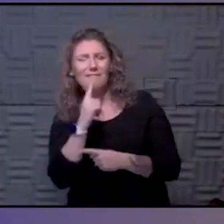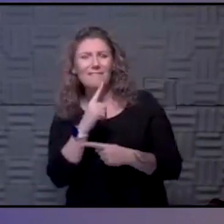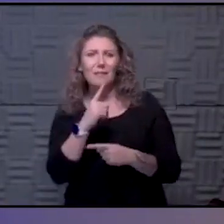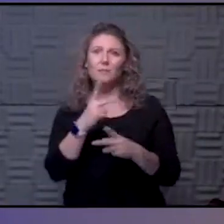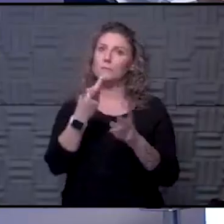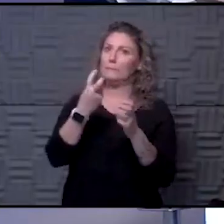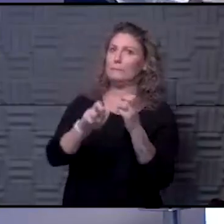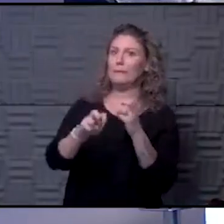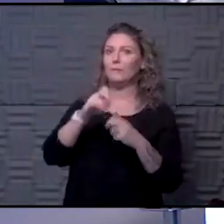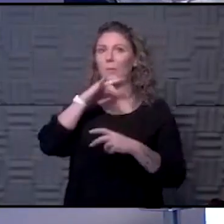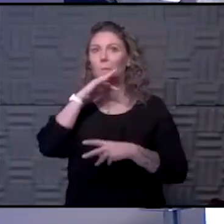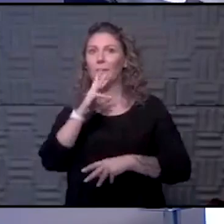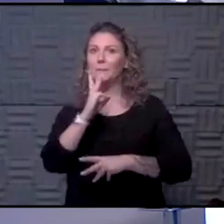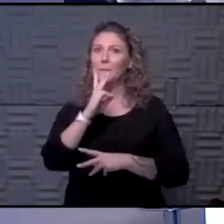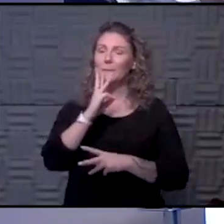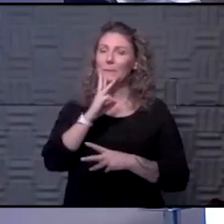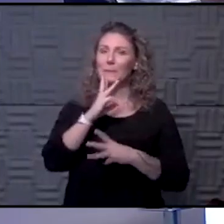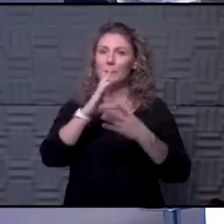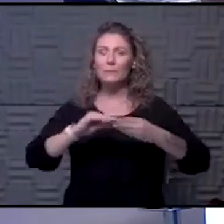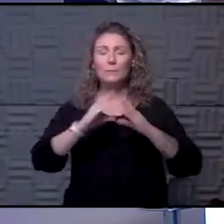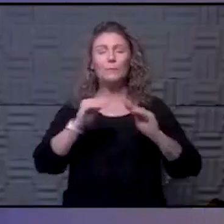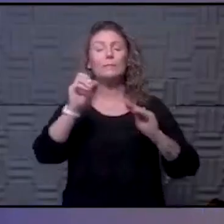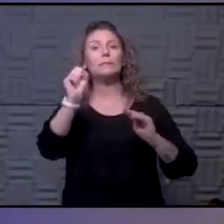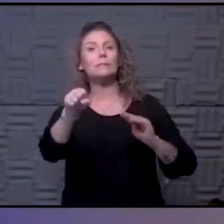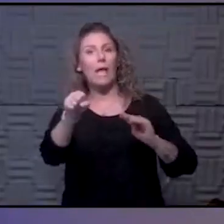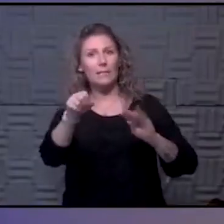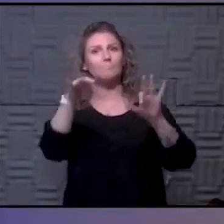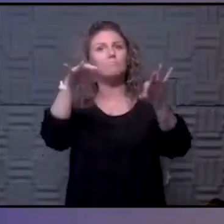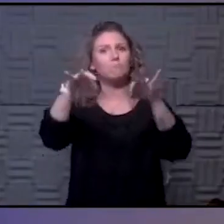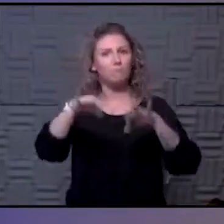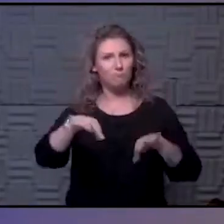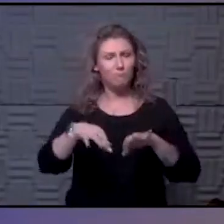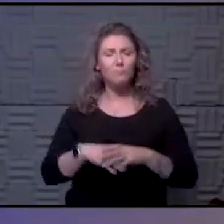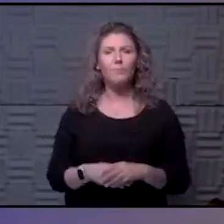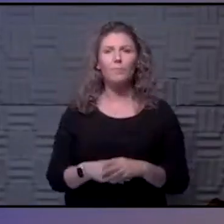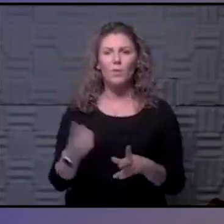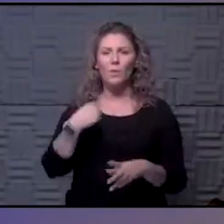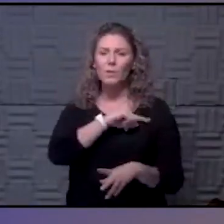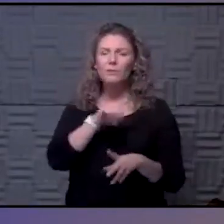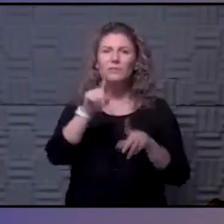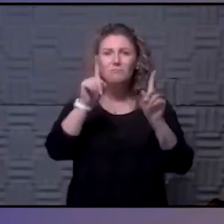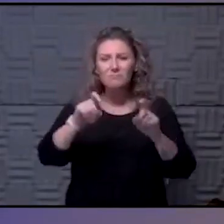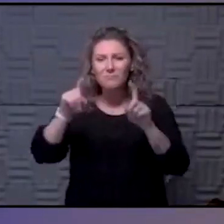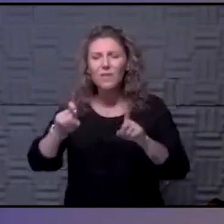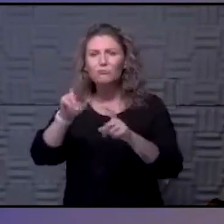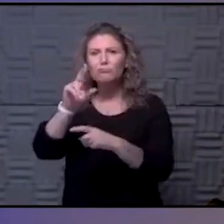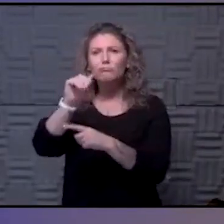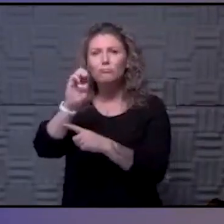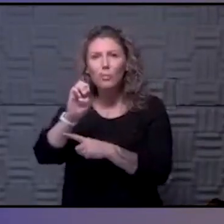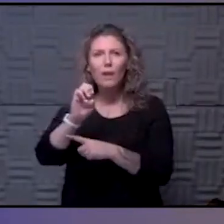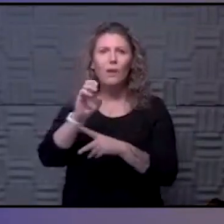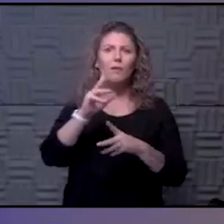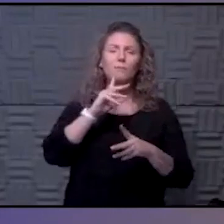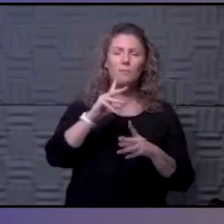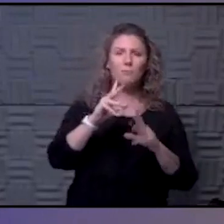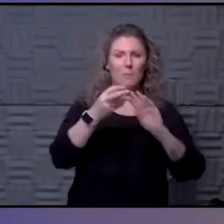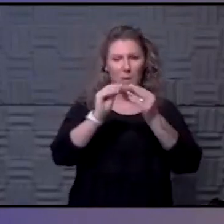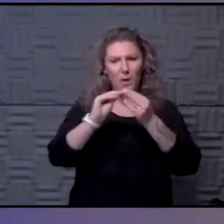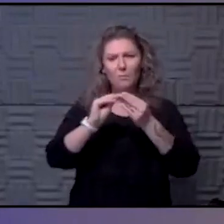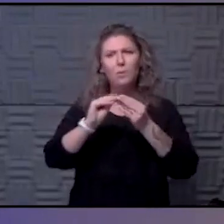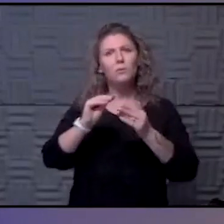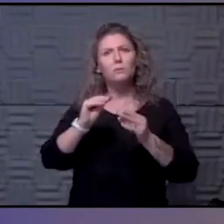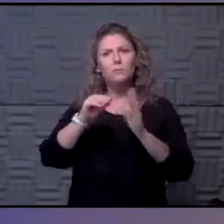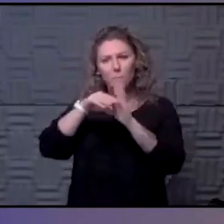story. But I think that does tell because we have seen where testing rates in some communities have gone down. We know that